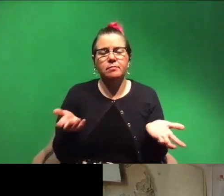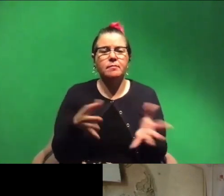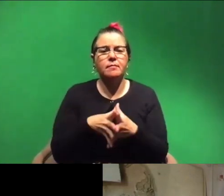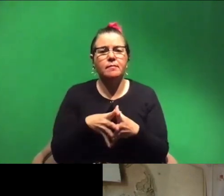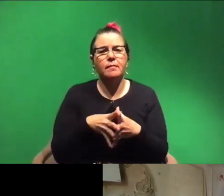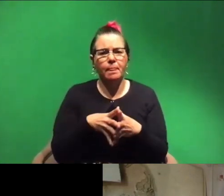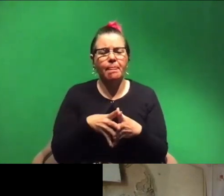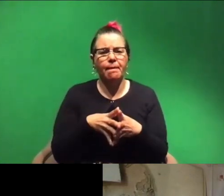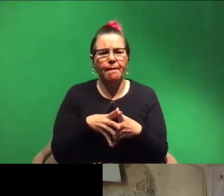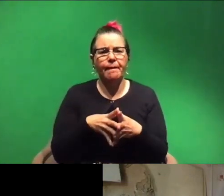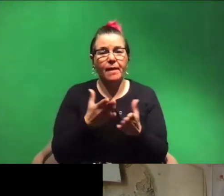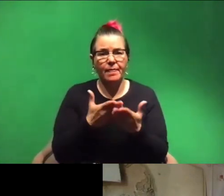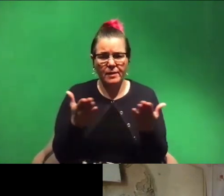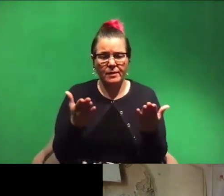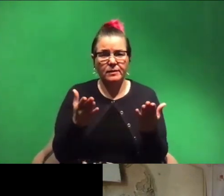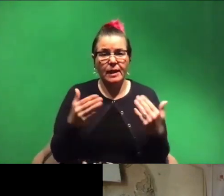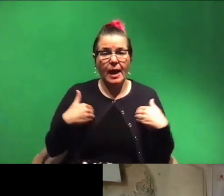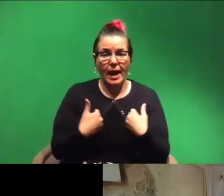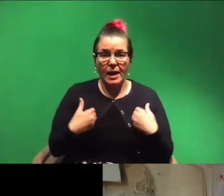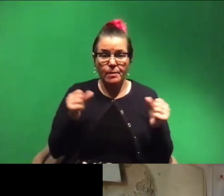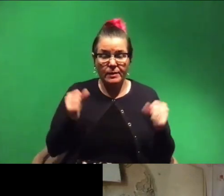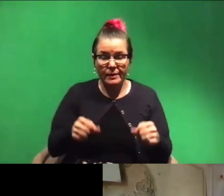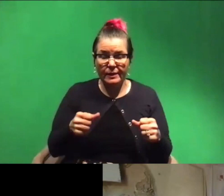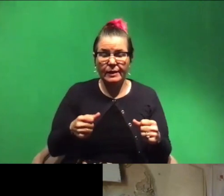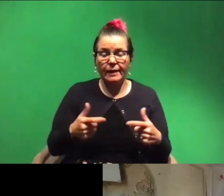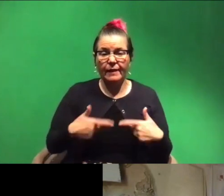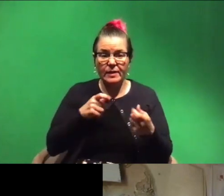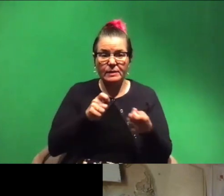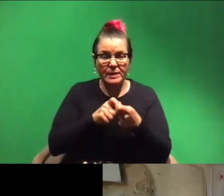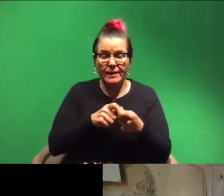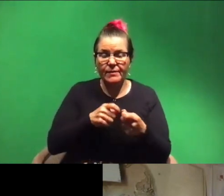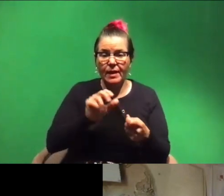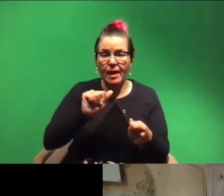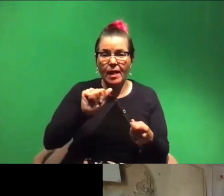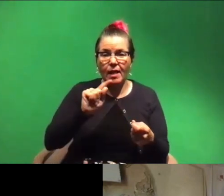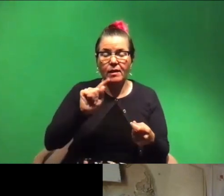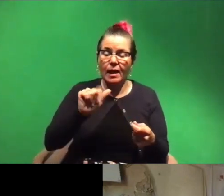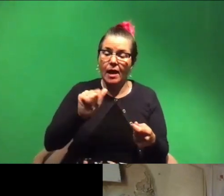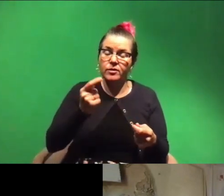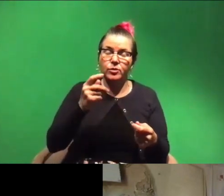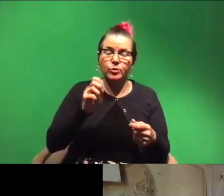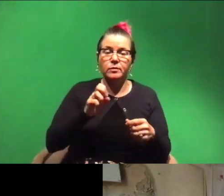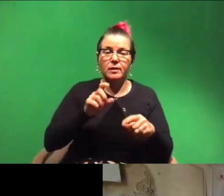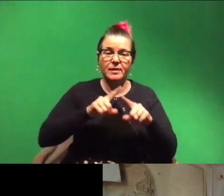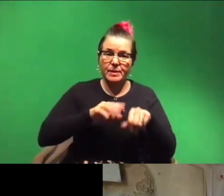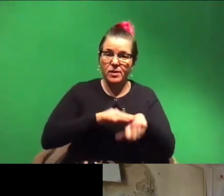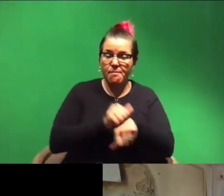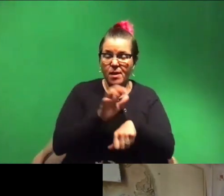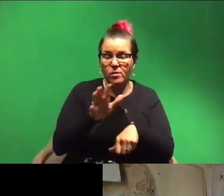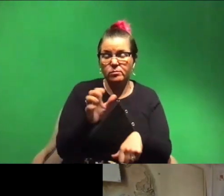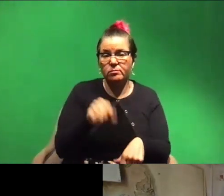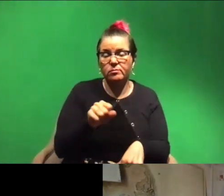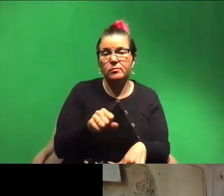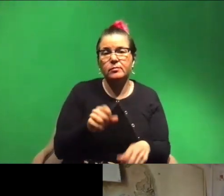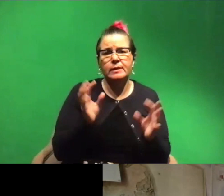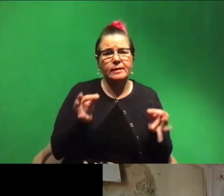Yeah, like things that can, animals that can exist at altitude and stuff, that's all dependent on the mountains. Yeah, and there's definitely people